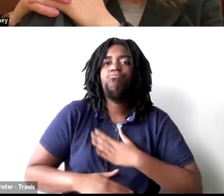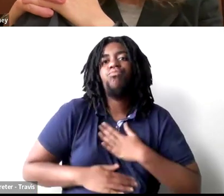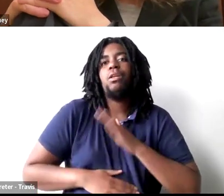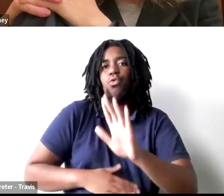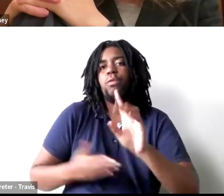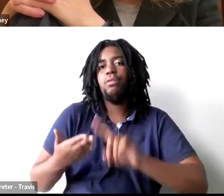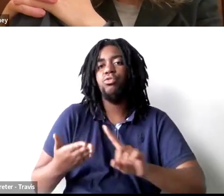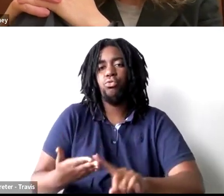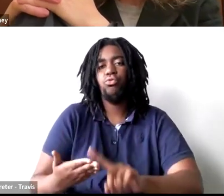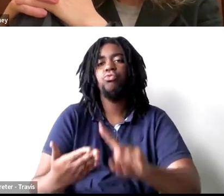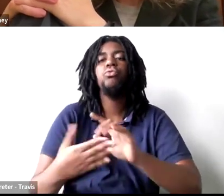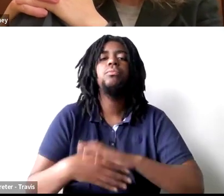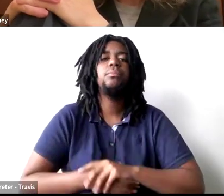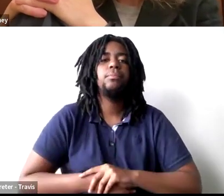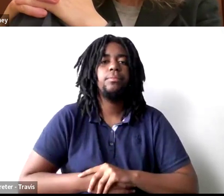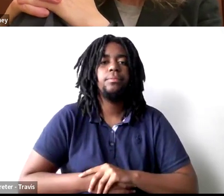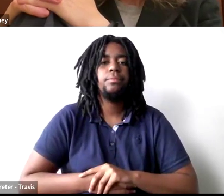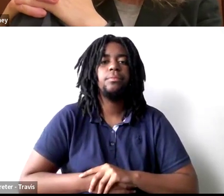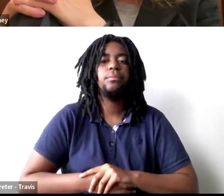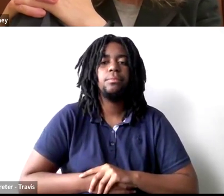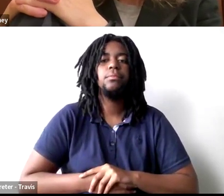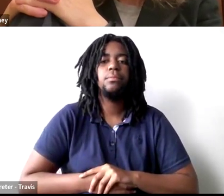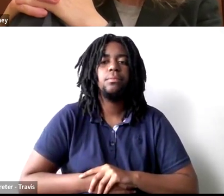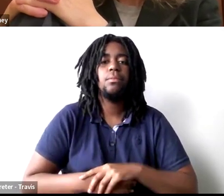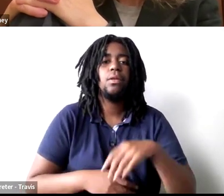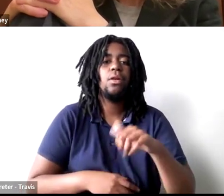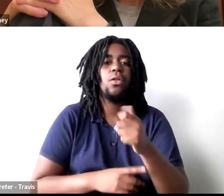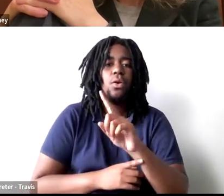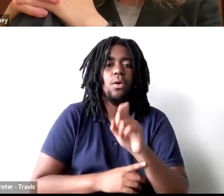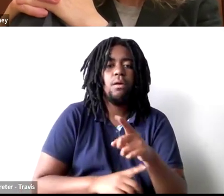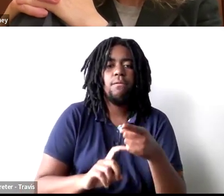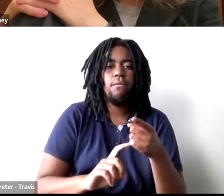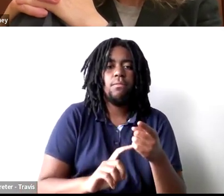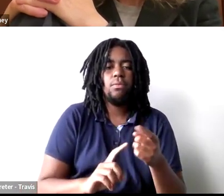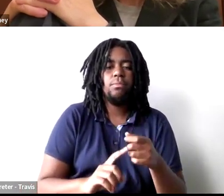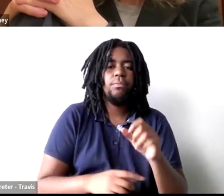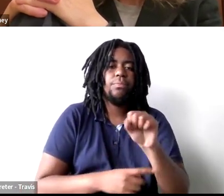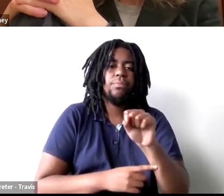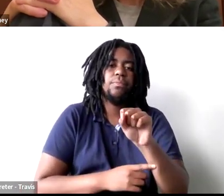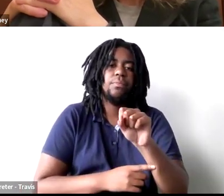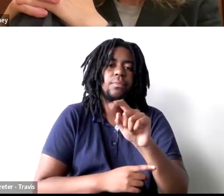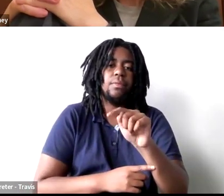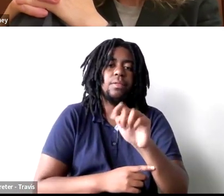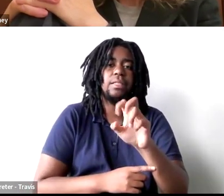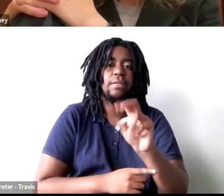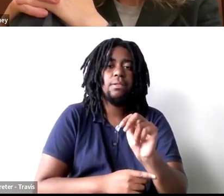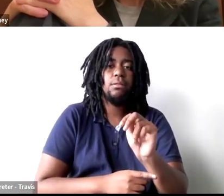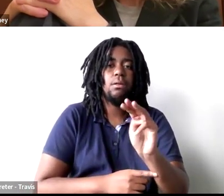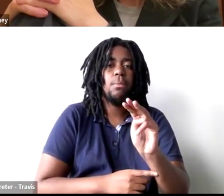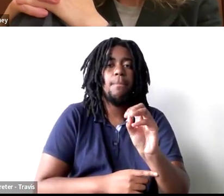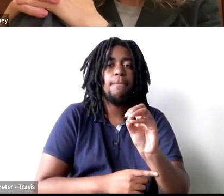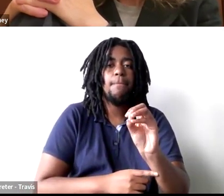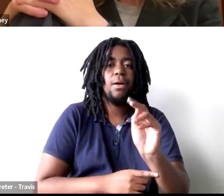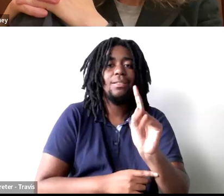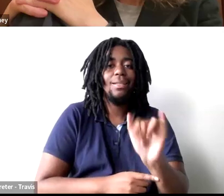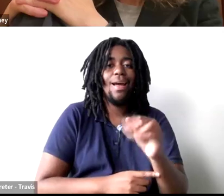scholarship. We have another question from Stephen Monty Howard. Are there any surviving descendants of Moses